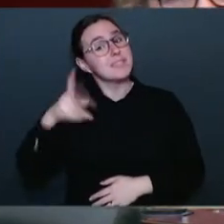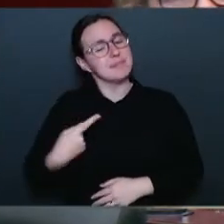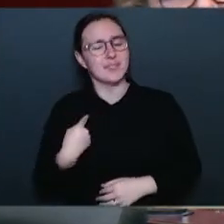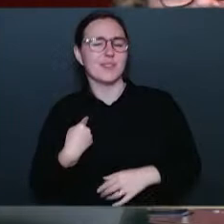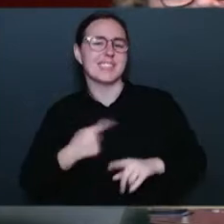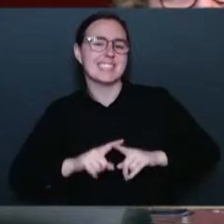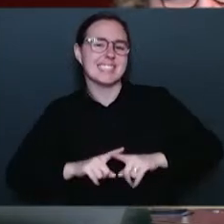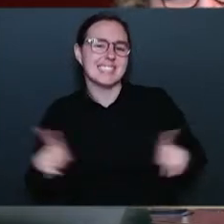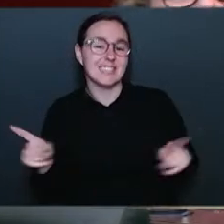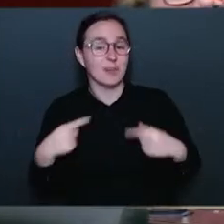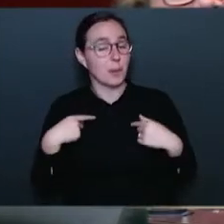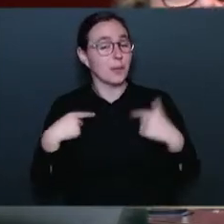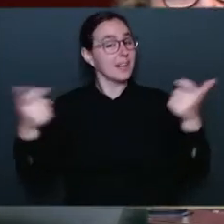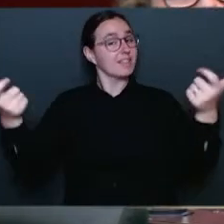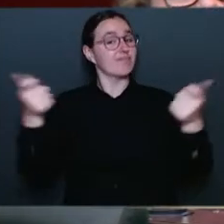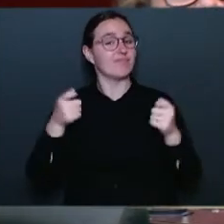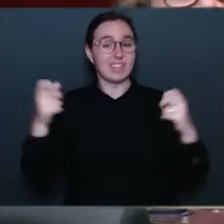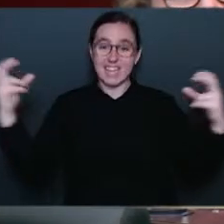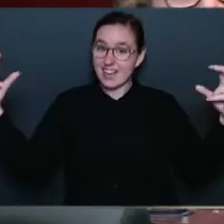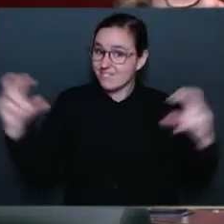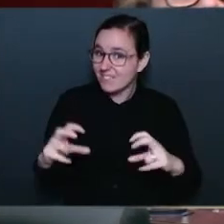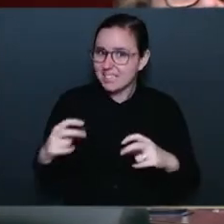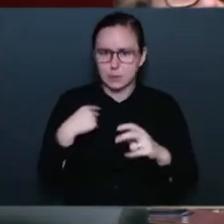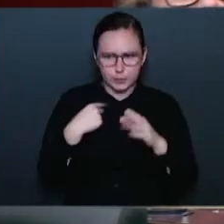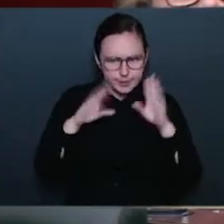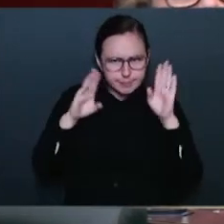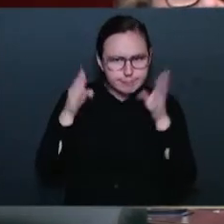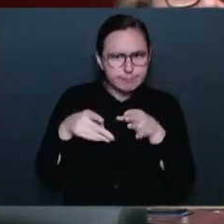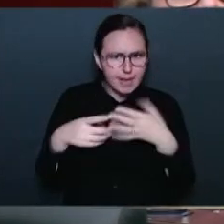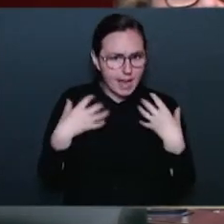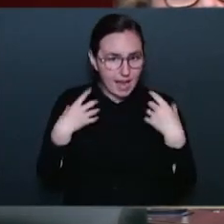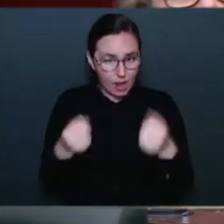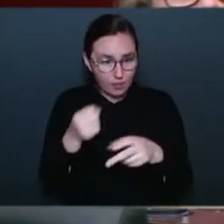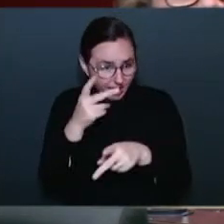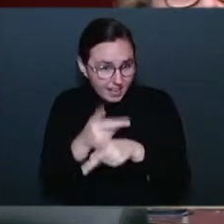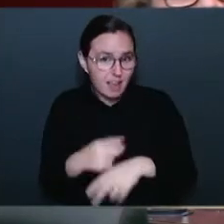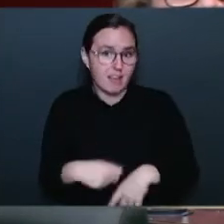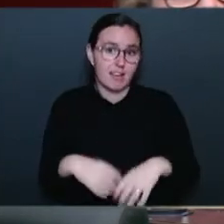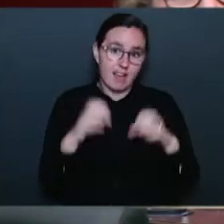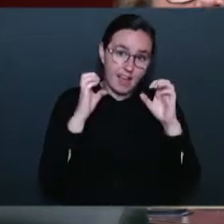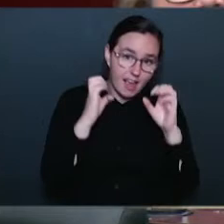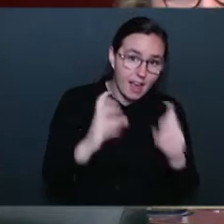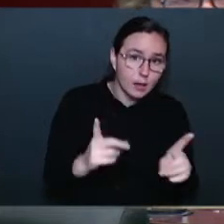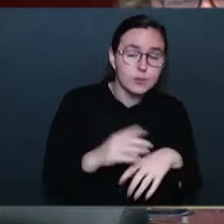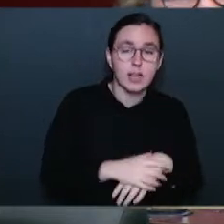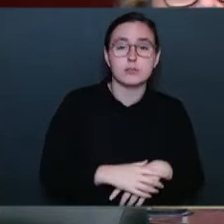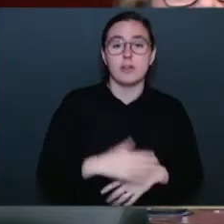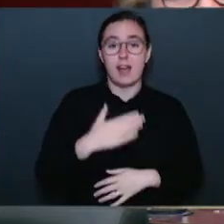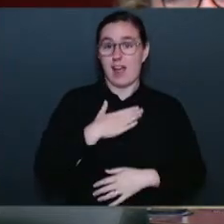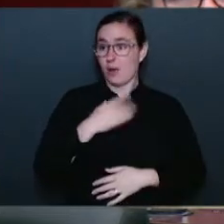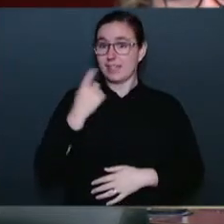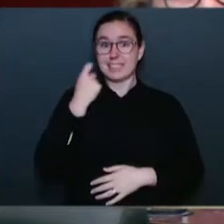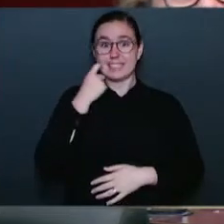than at any other time in Alberta history our recovery program for addiction is becoming famous for its success in helping those suffering from addiction